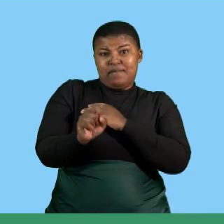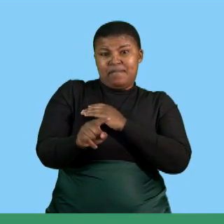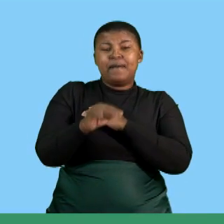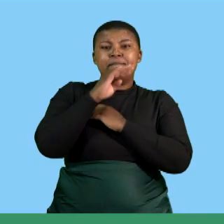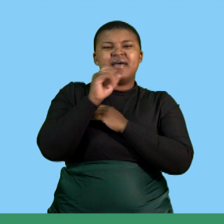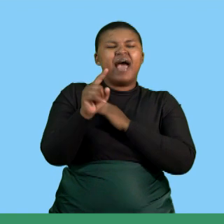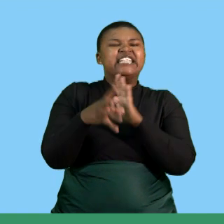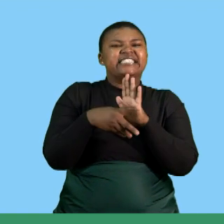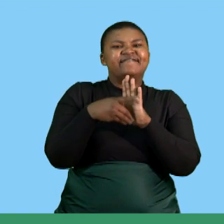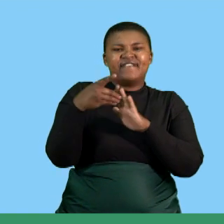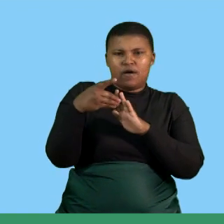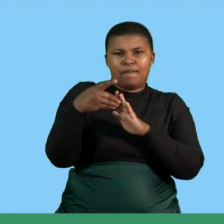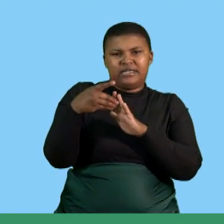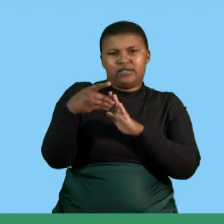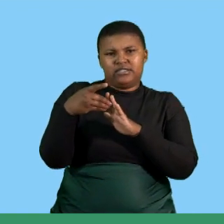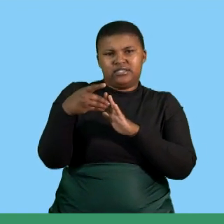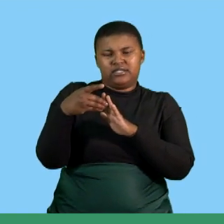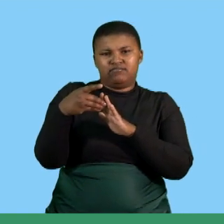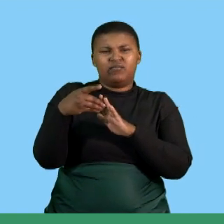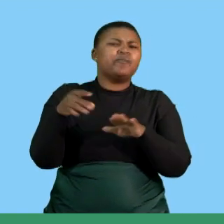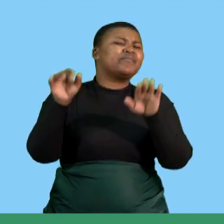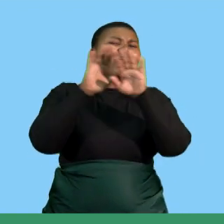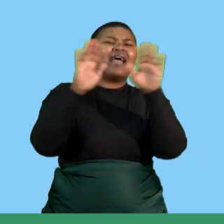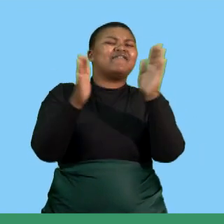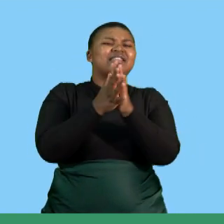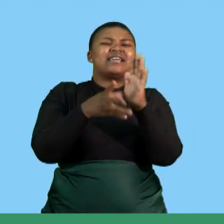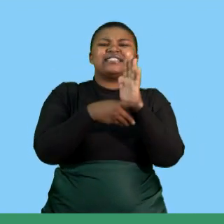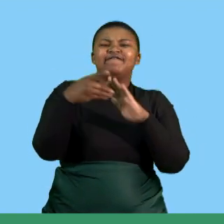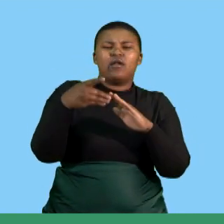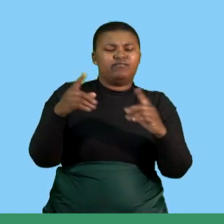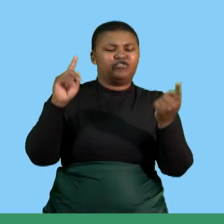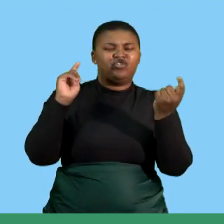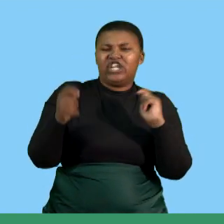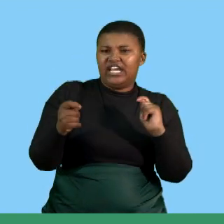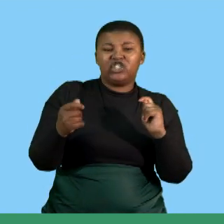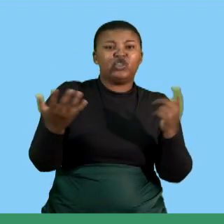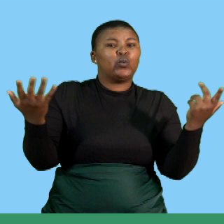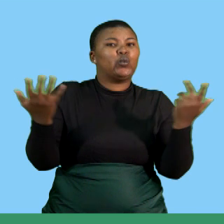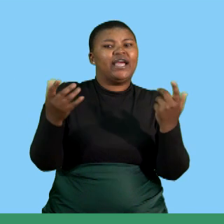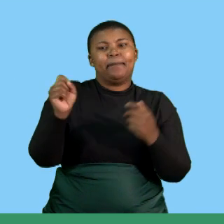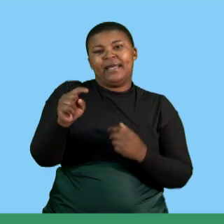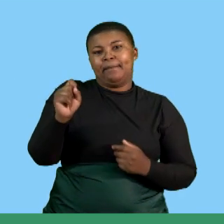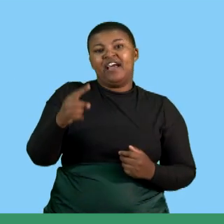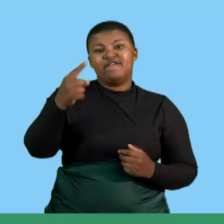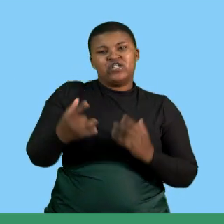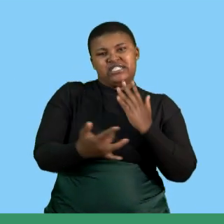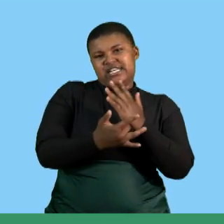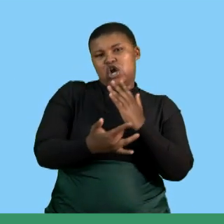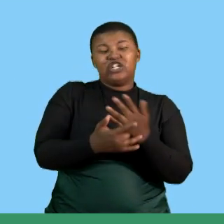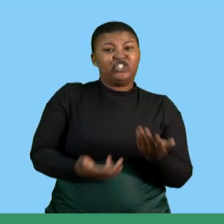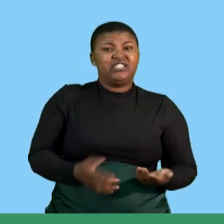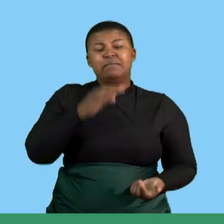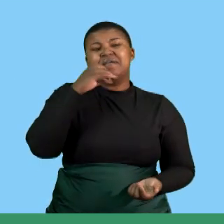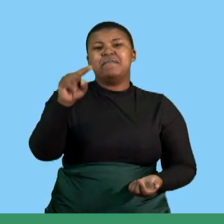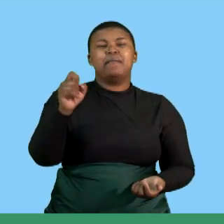it refers to the development. Everything that develops and changes in the field, of course, of